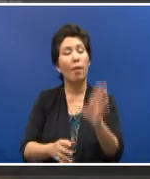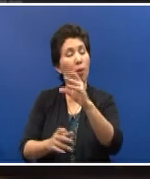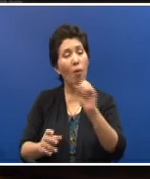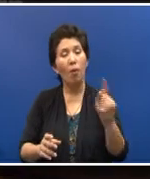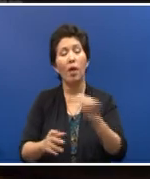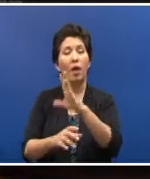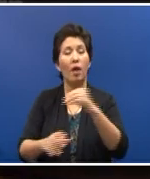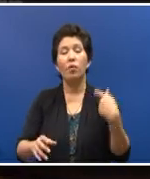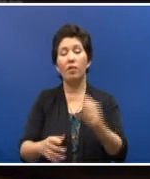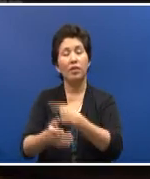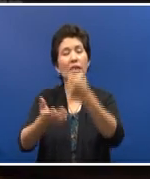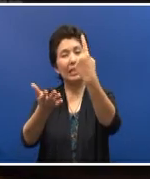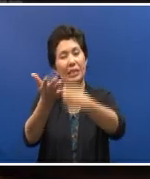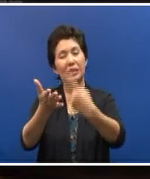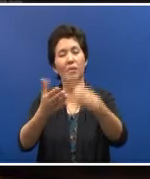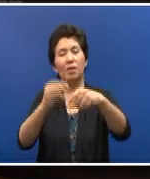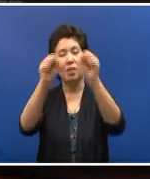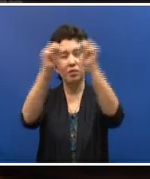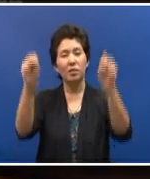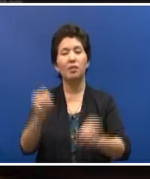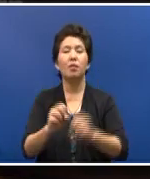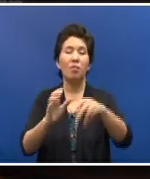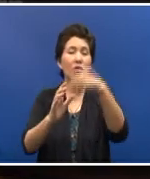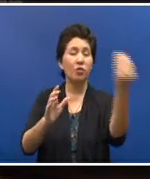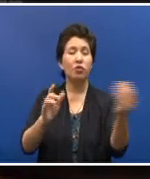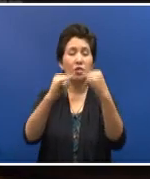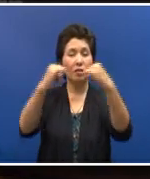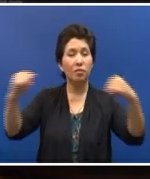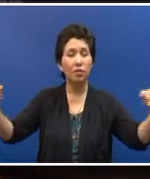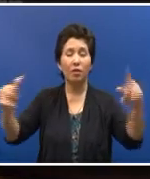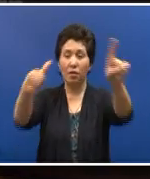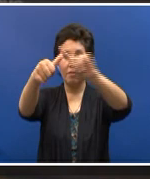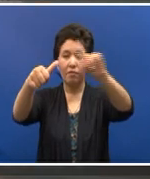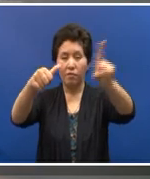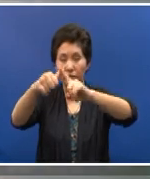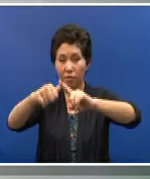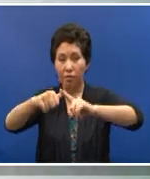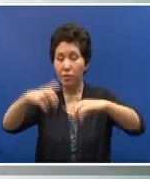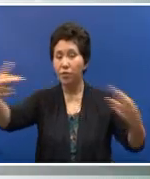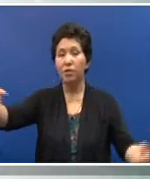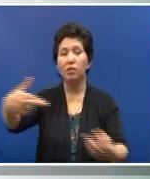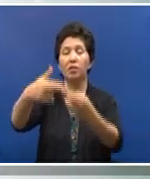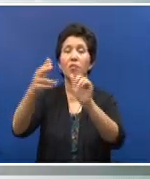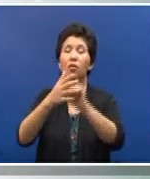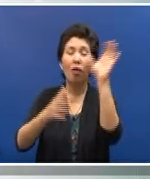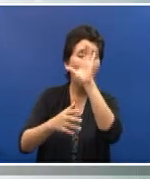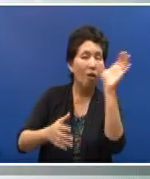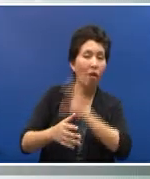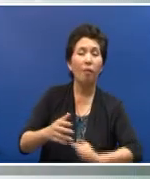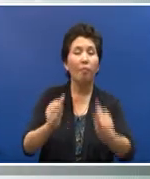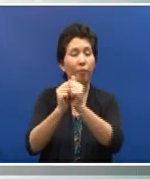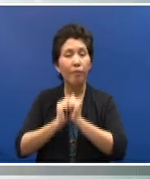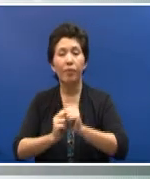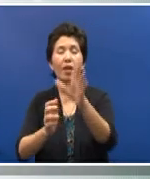Okay, and we have discussed about the systems of production types. Okay, the first one, which is related to hunting and